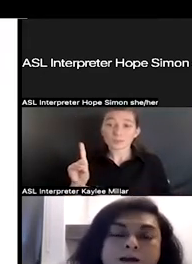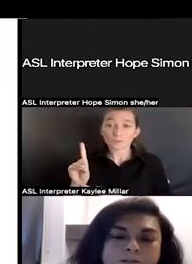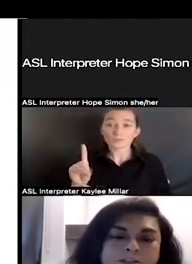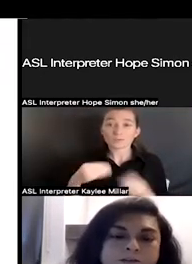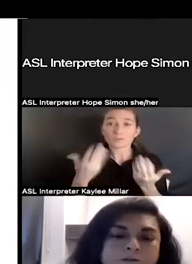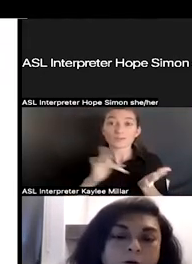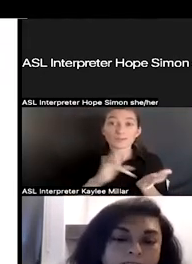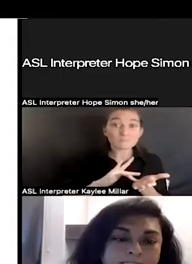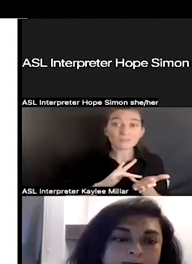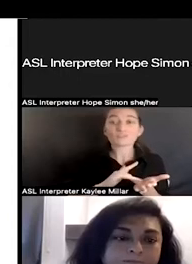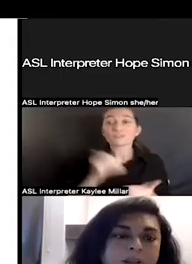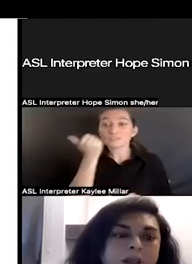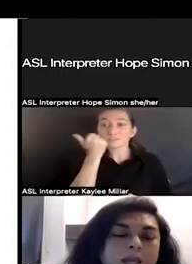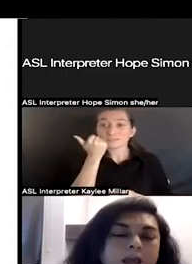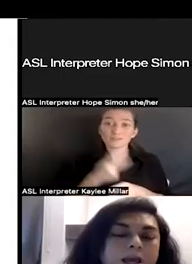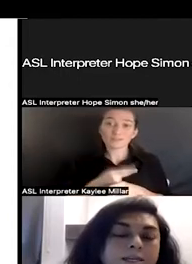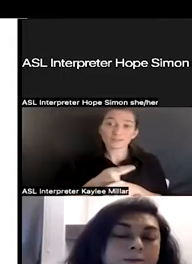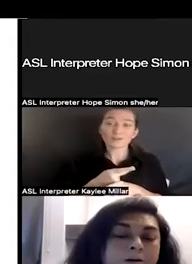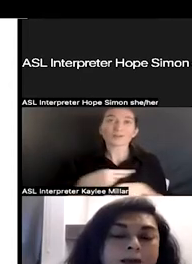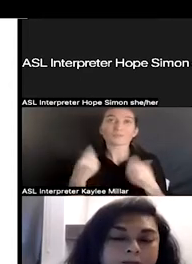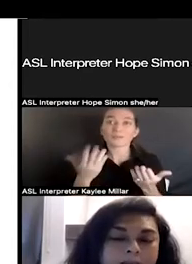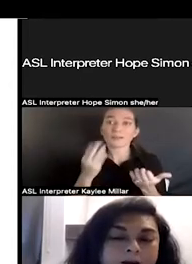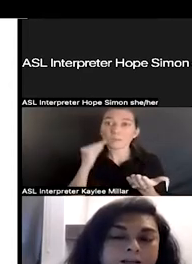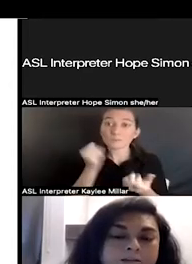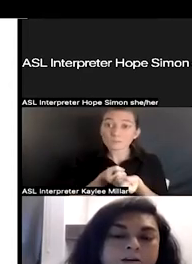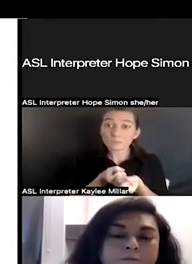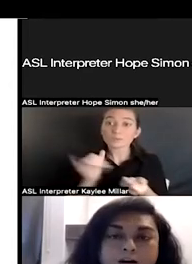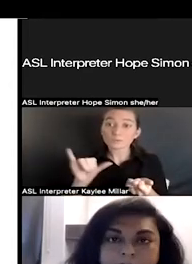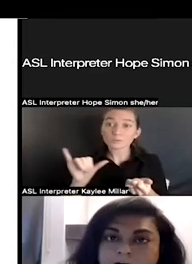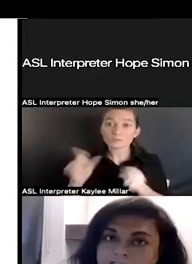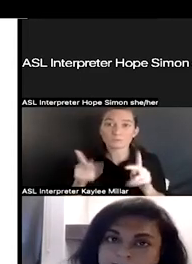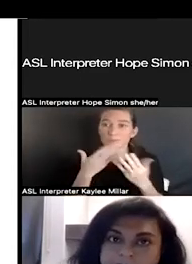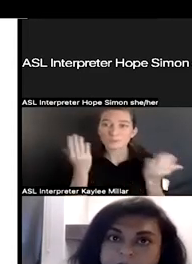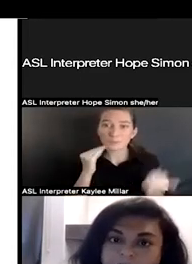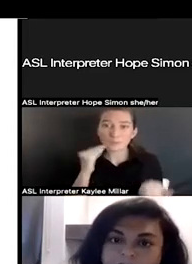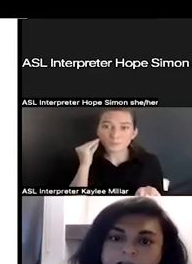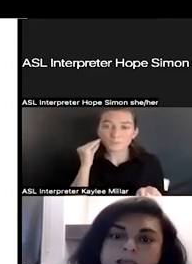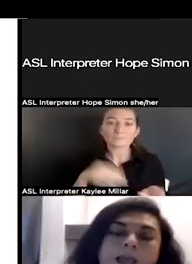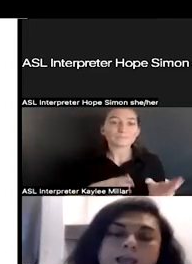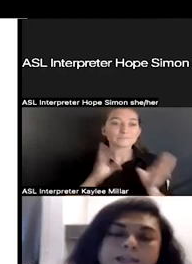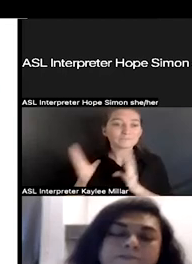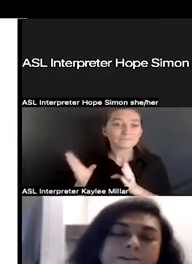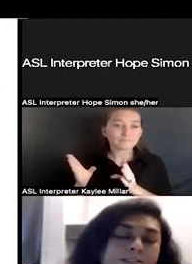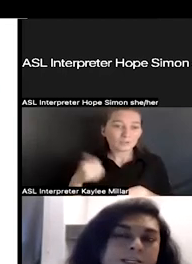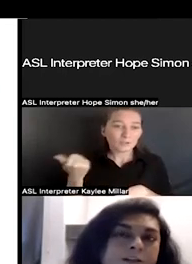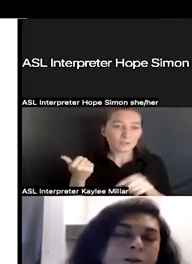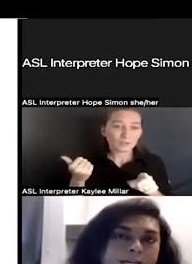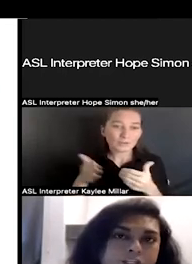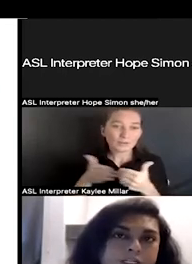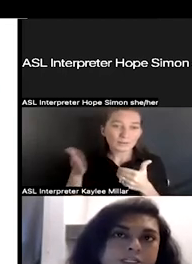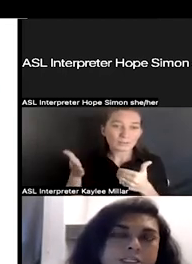as housing to the homeless. Neighborhood Healthcare is a nonprofit organization as well, and they have